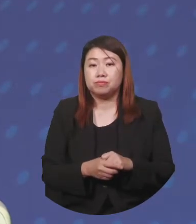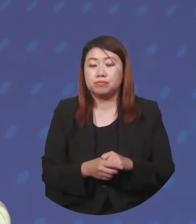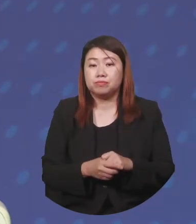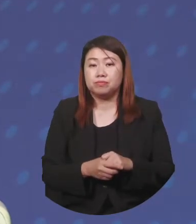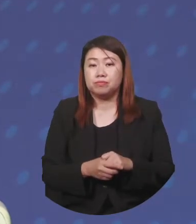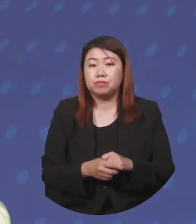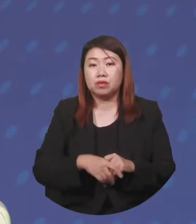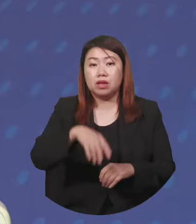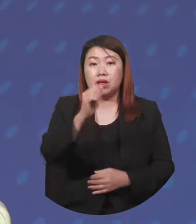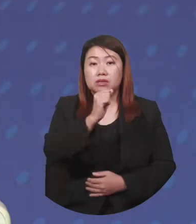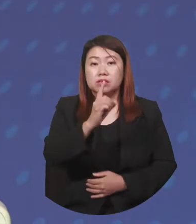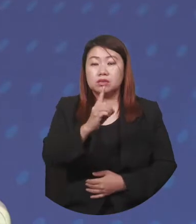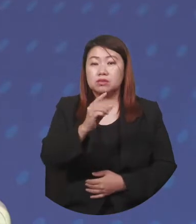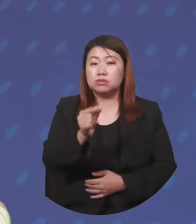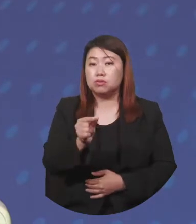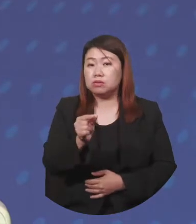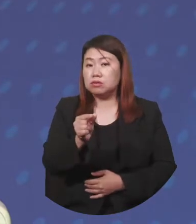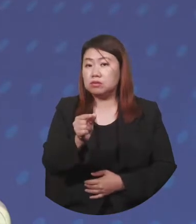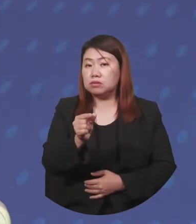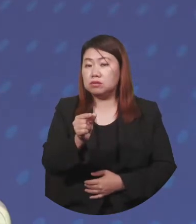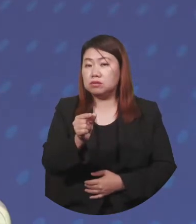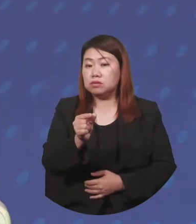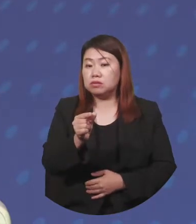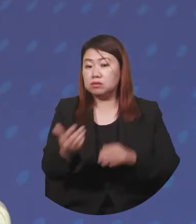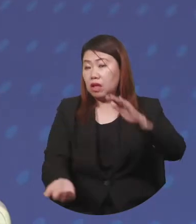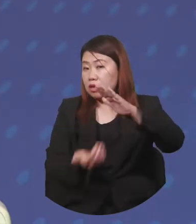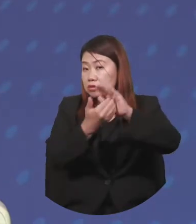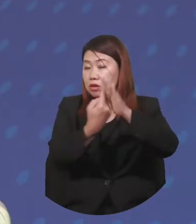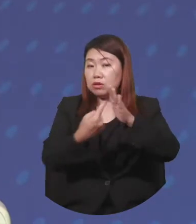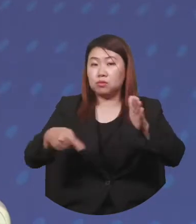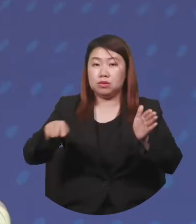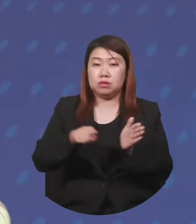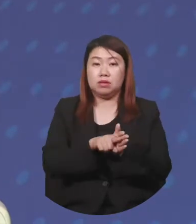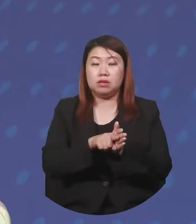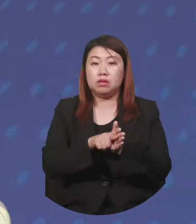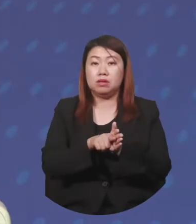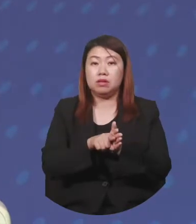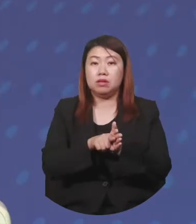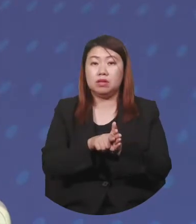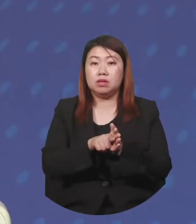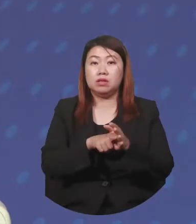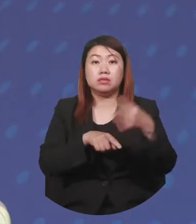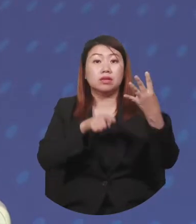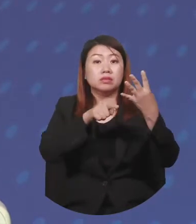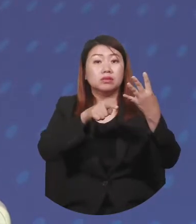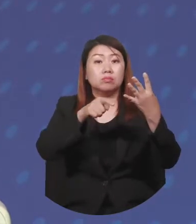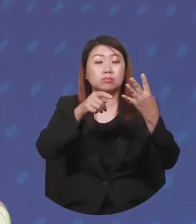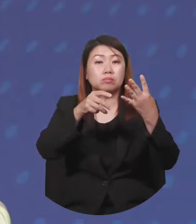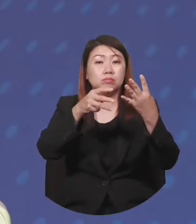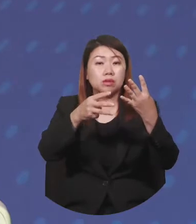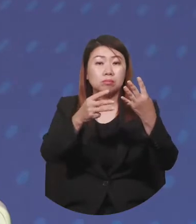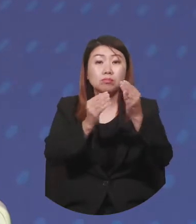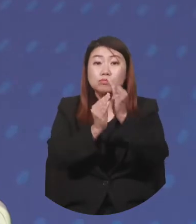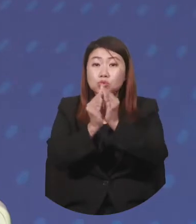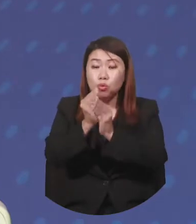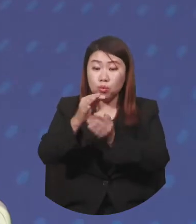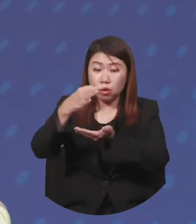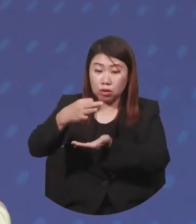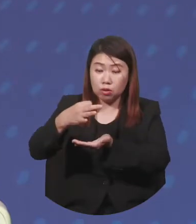SDG at US dollars 4.3 trillion annually. So this